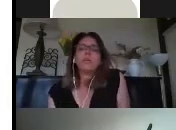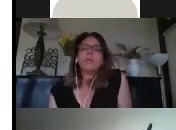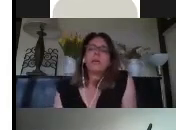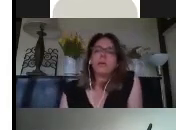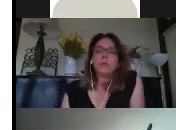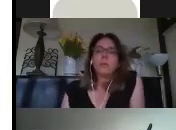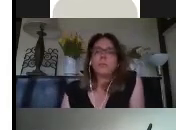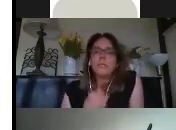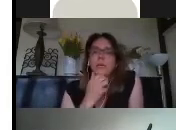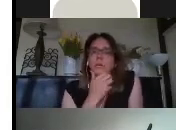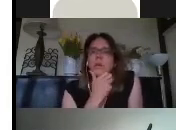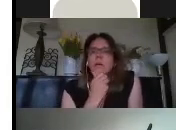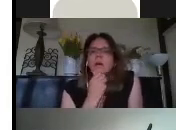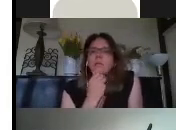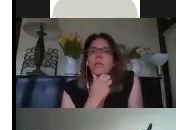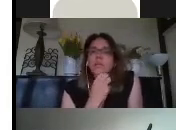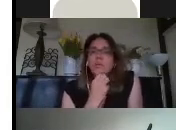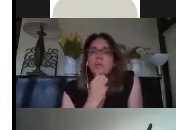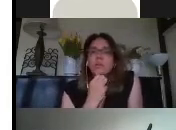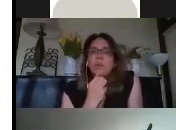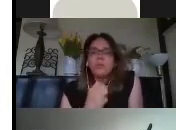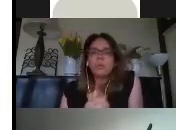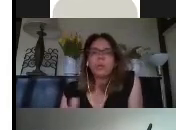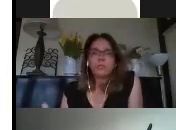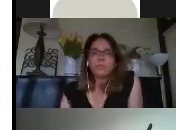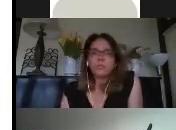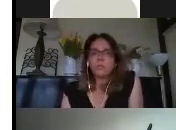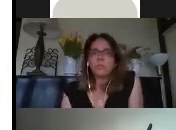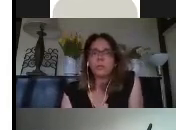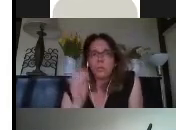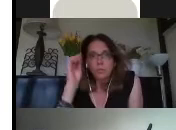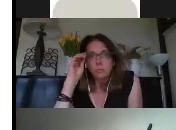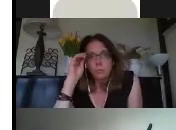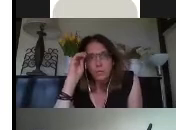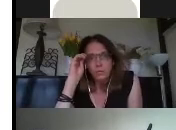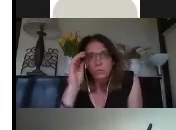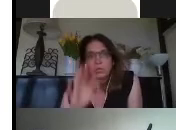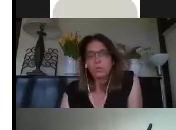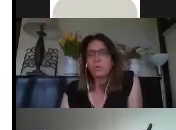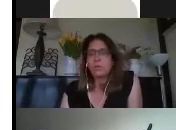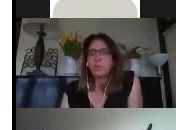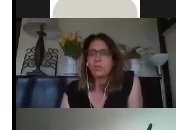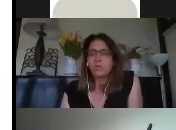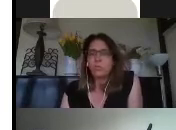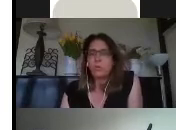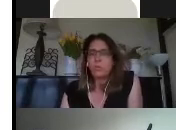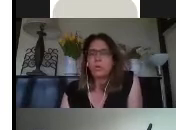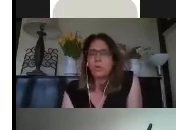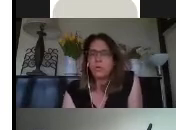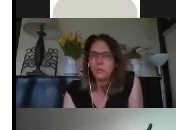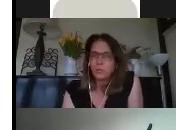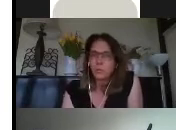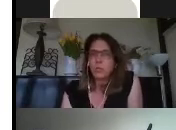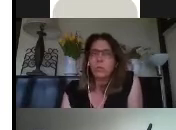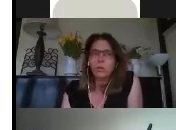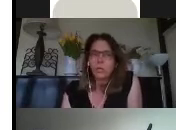slows people down. And it can shorten the pedestrian crossing distance, right? Because pedestrians will generally be crossing from where the parking lane